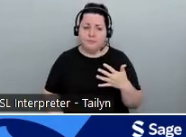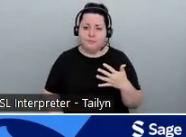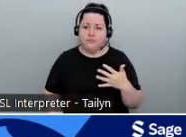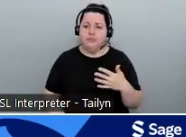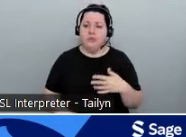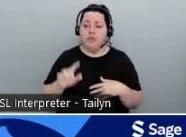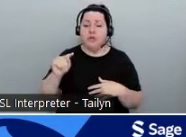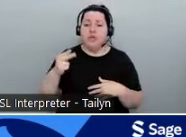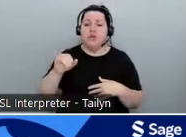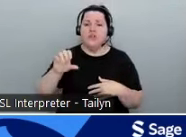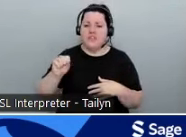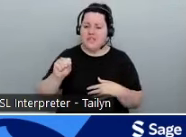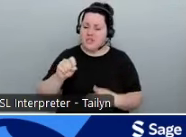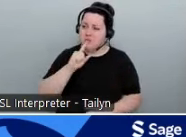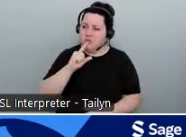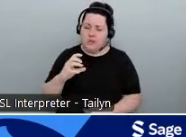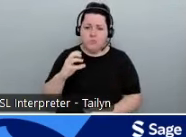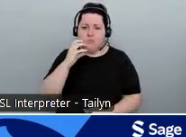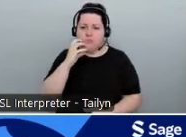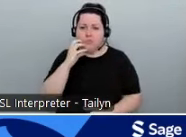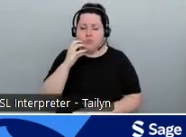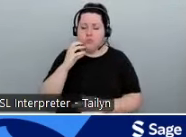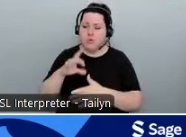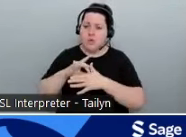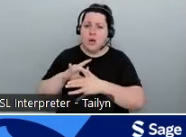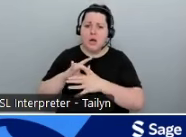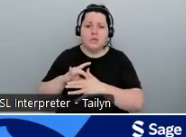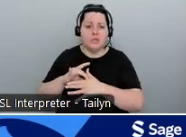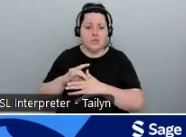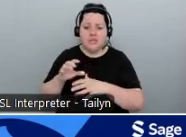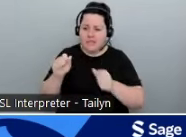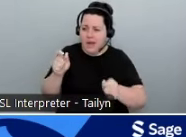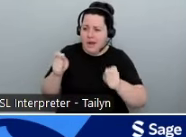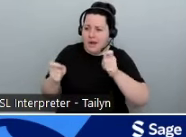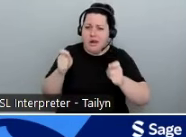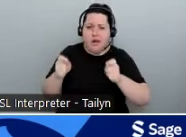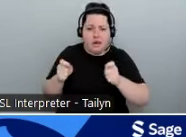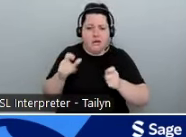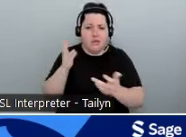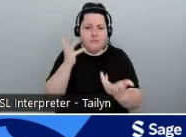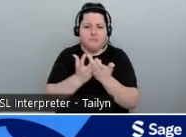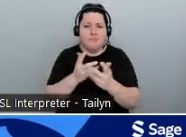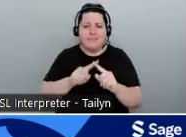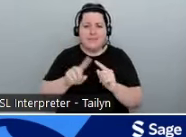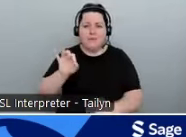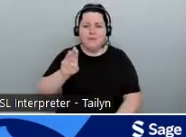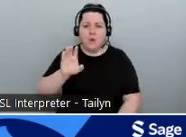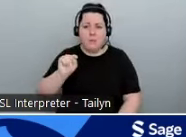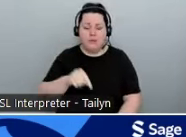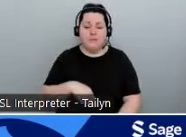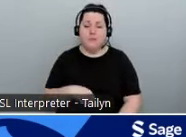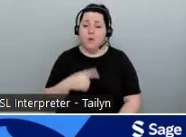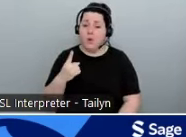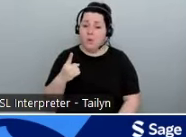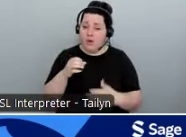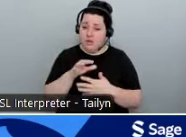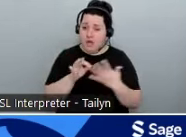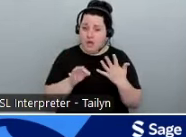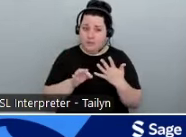a rich source of content that can be adapted into different formats. One option is to extract